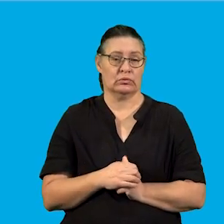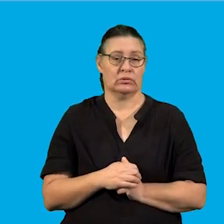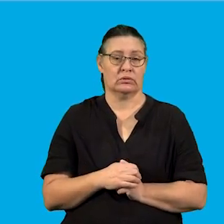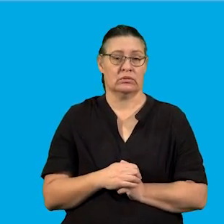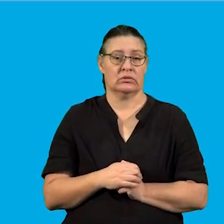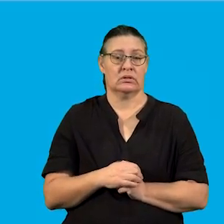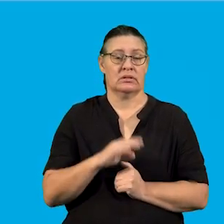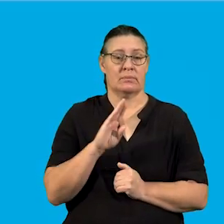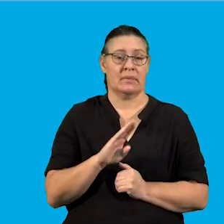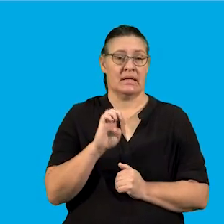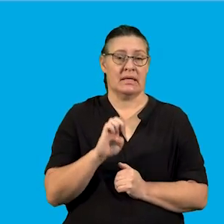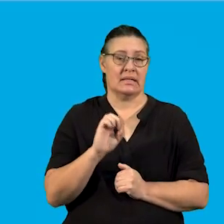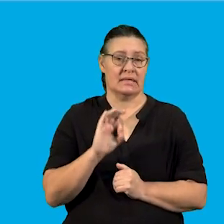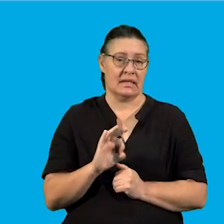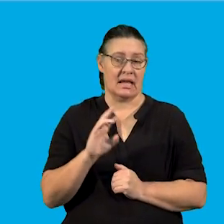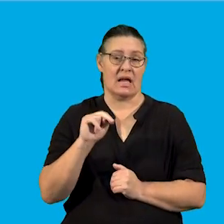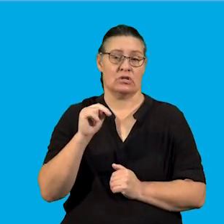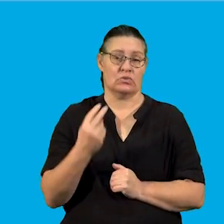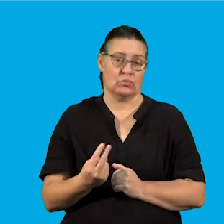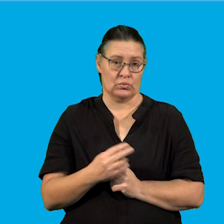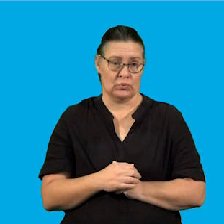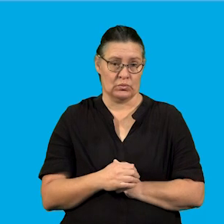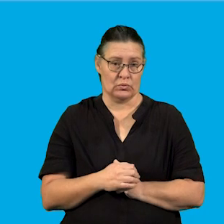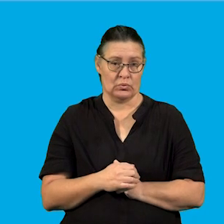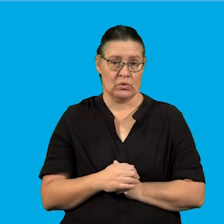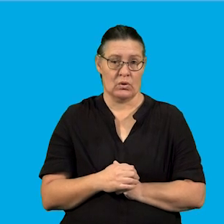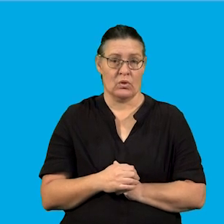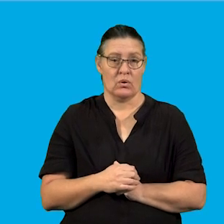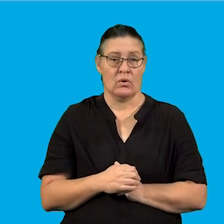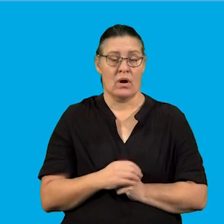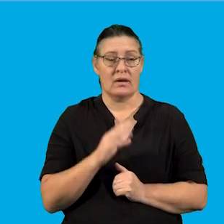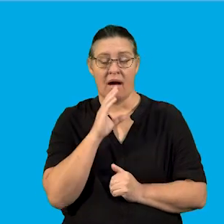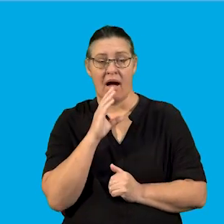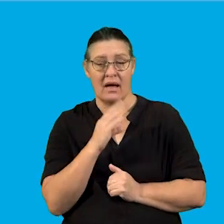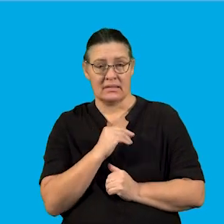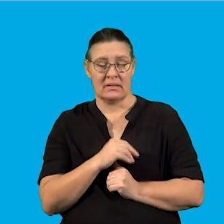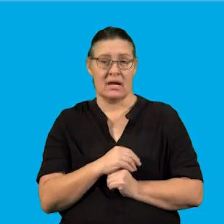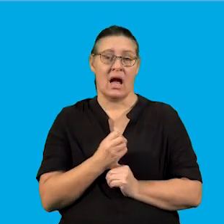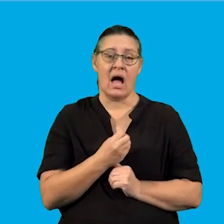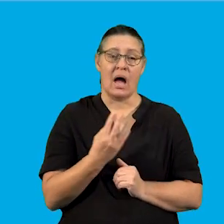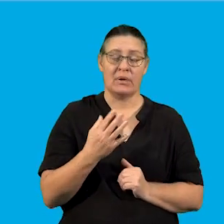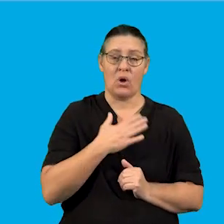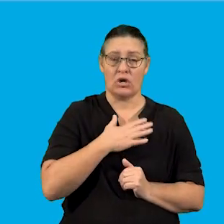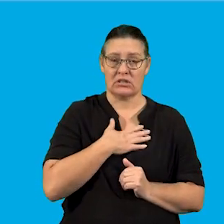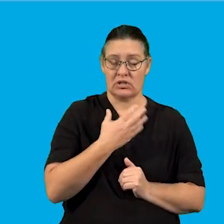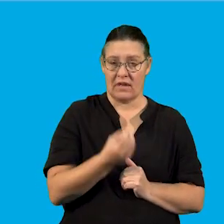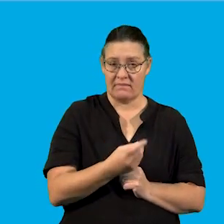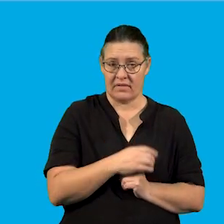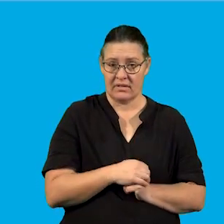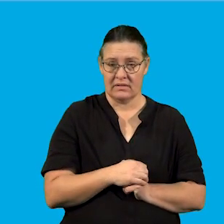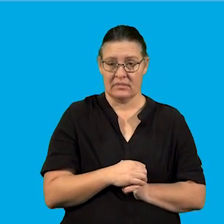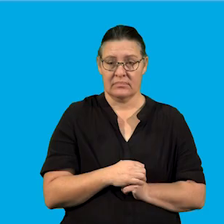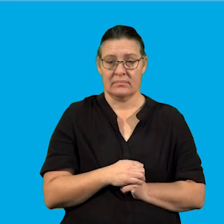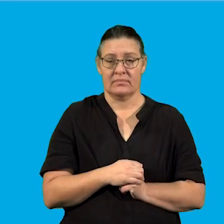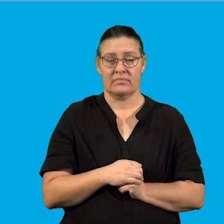next compound, it's Be3N2, the beryllium nitride. So it is asking, the question there is asking, how many oxygen atoms do